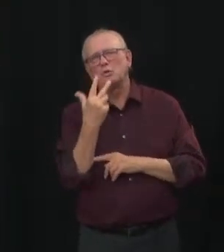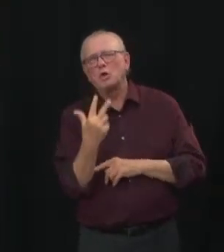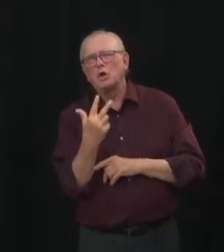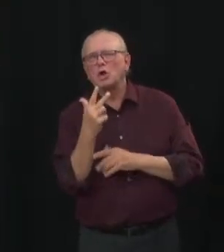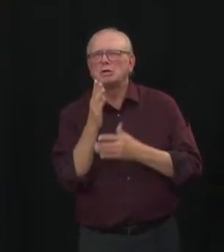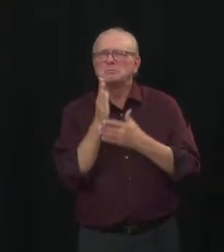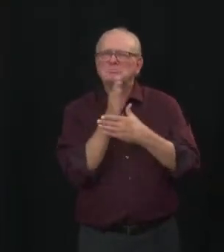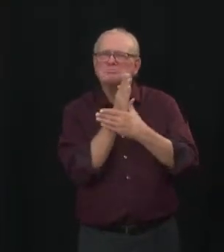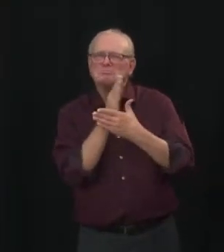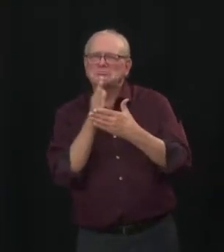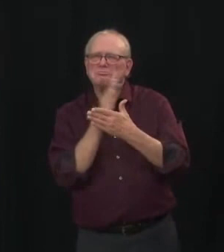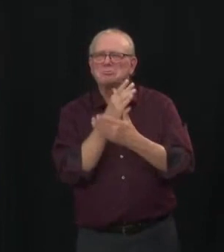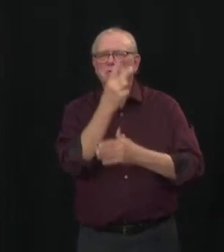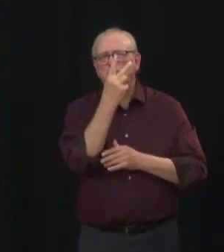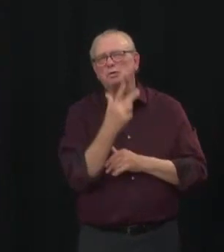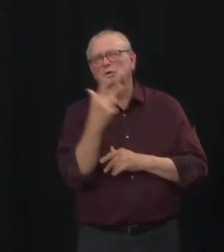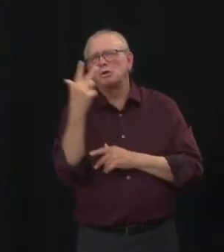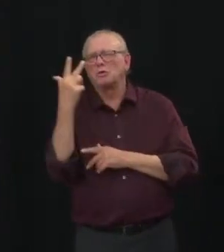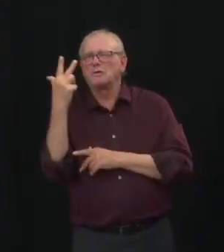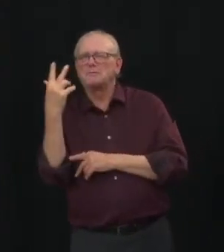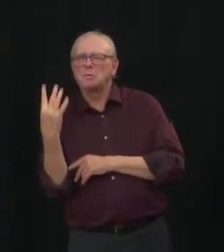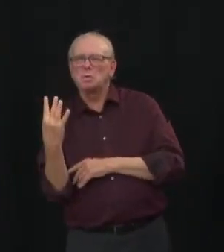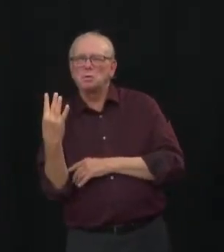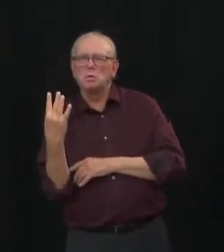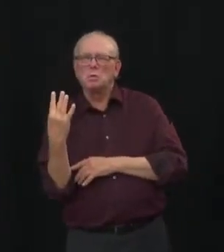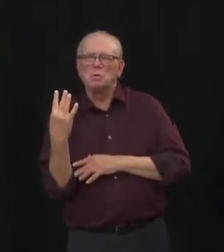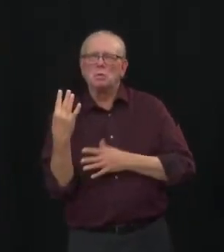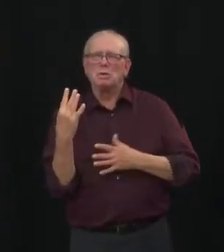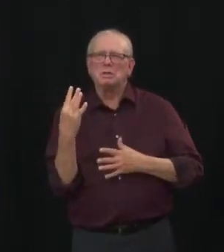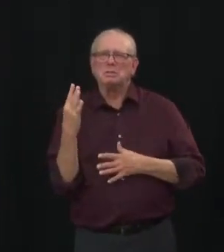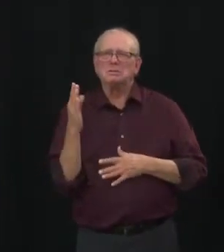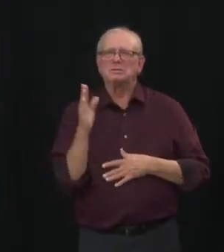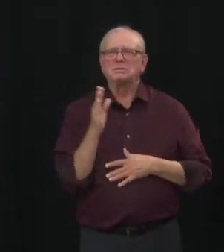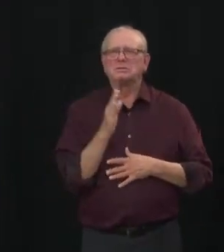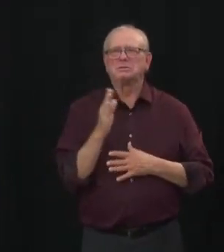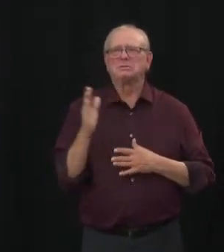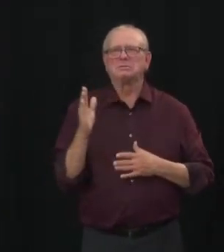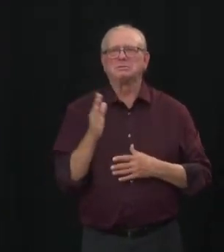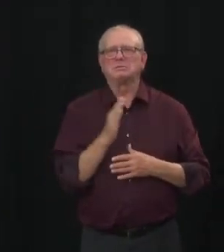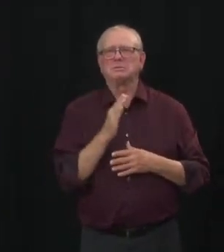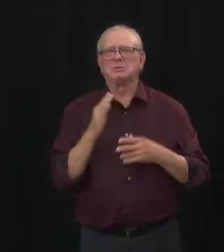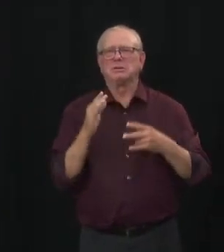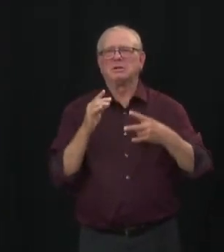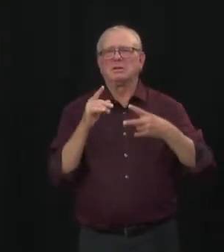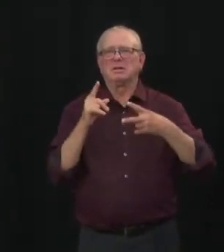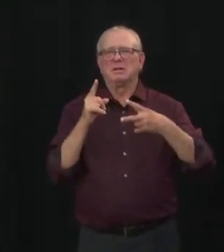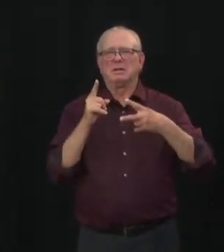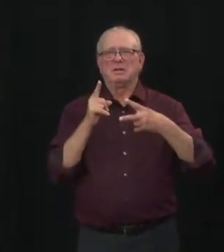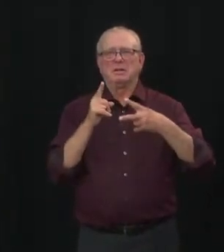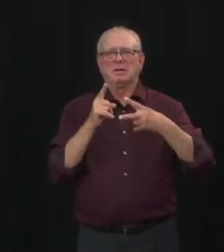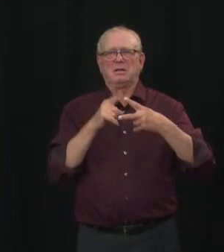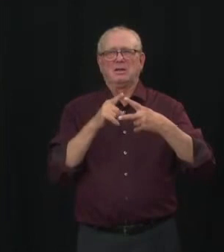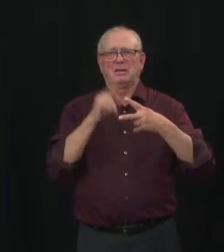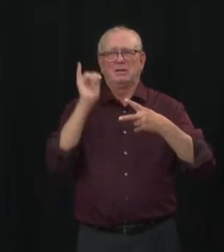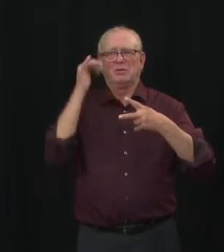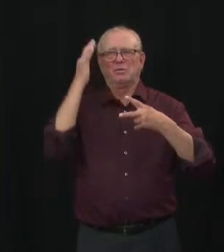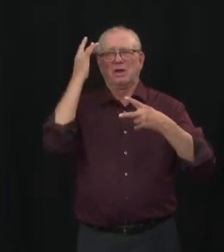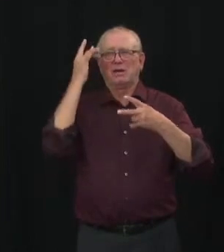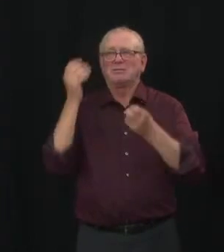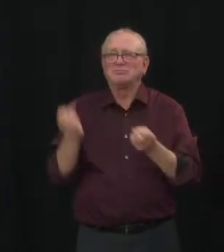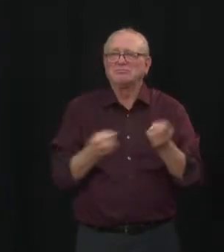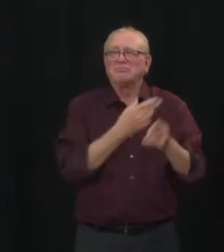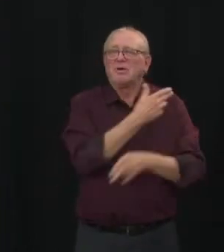at ICU or non-ICU, were in hospital because of their COVID infection, so either primary or